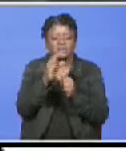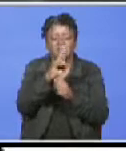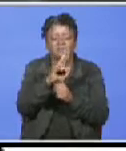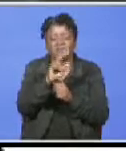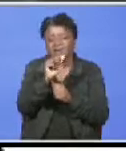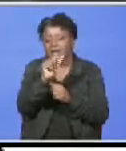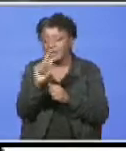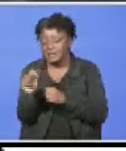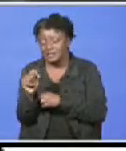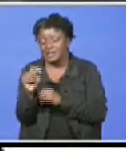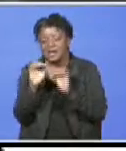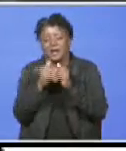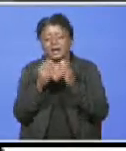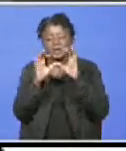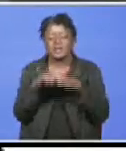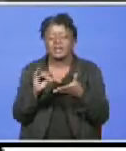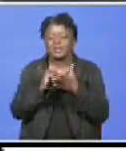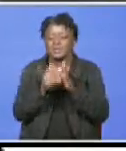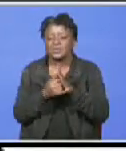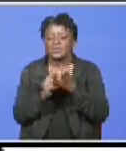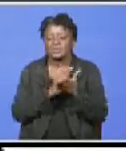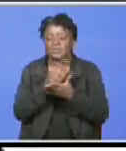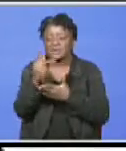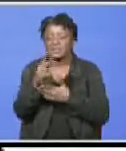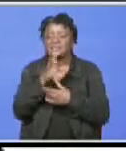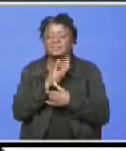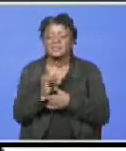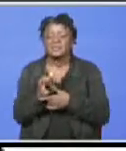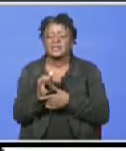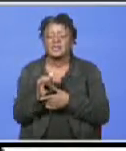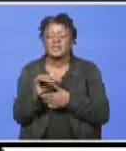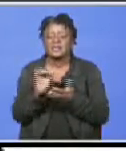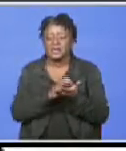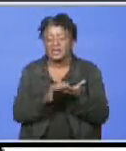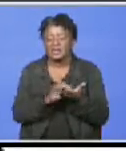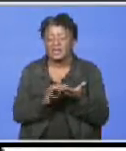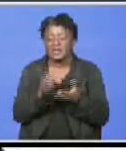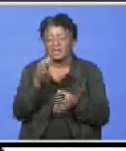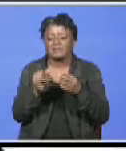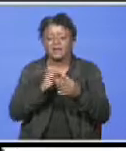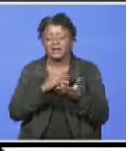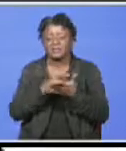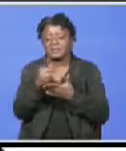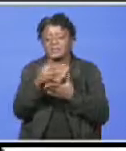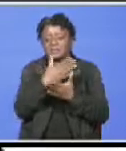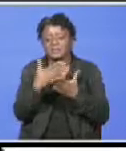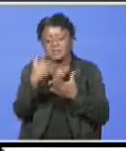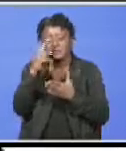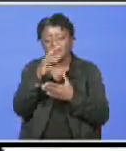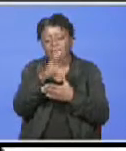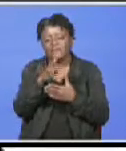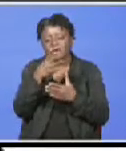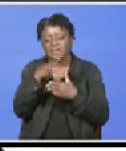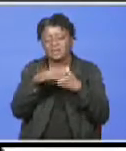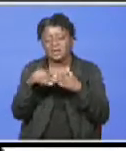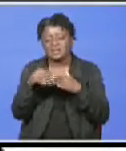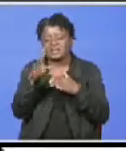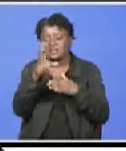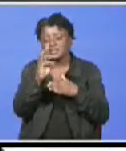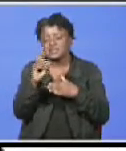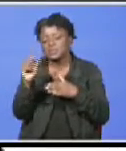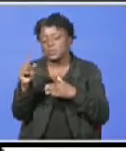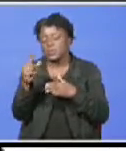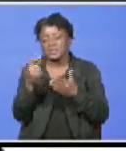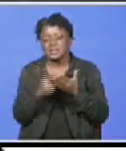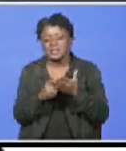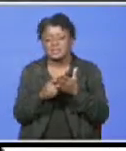how can those prices be calculated without the penny? Say I purchased something for $4.61. Well,